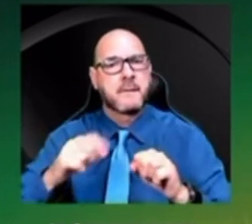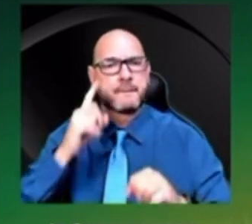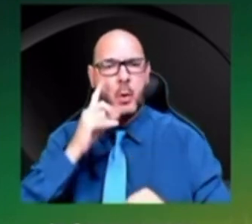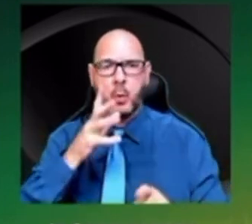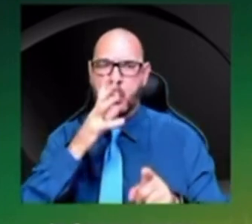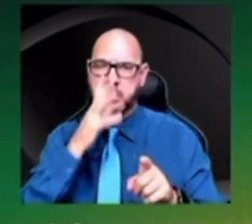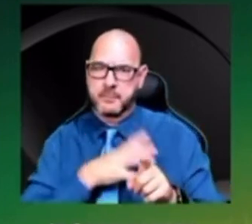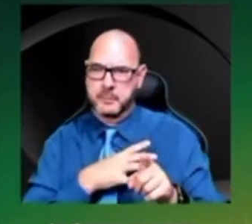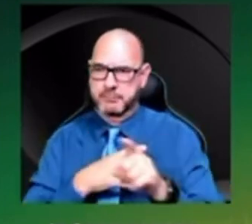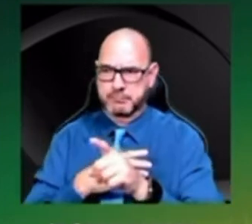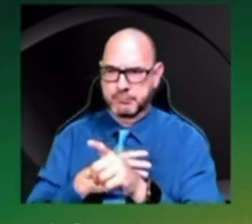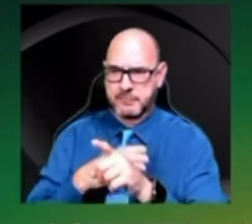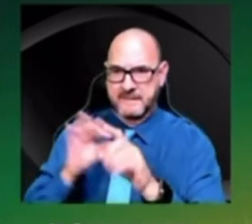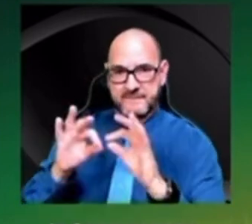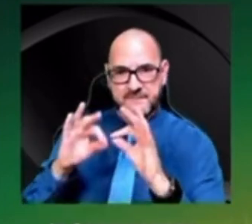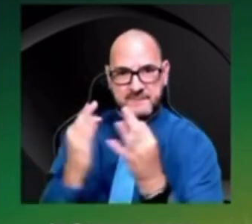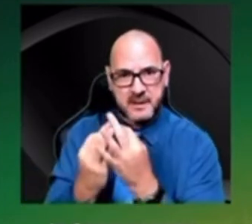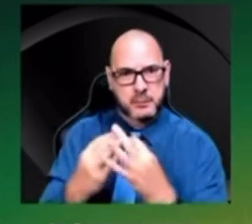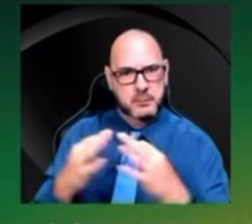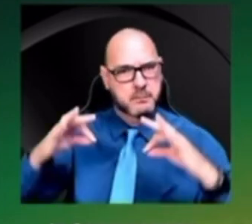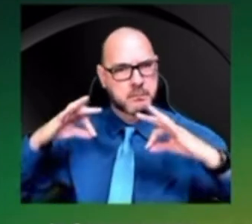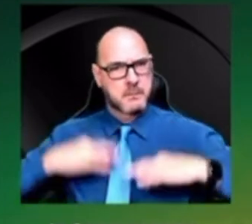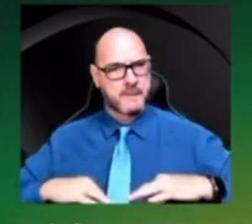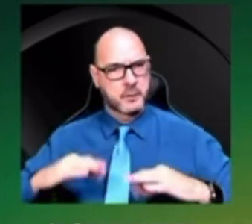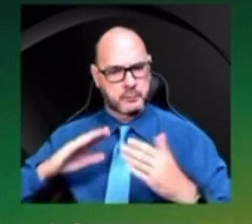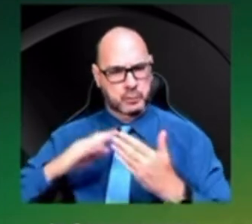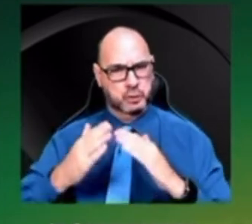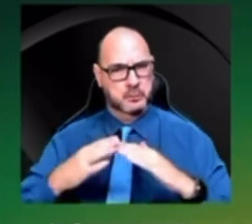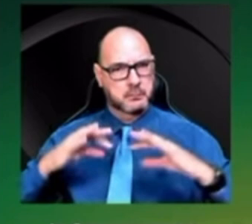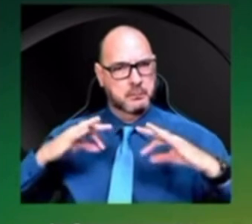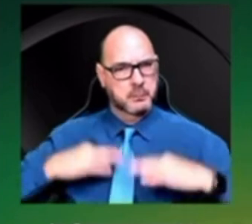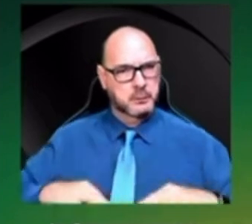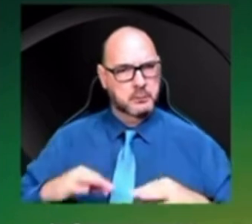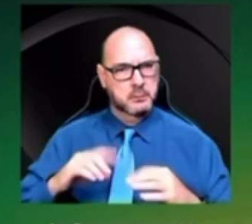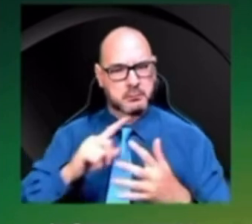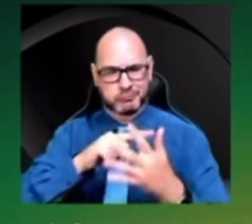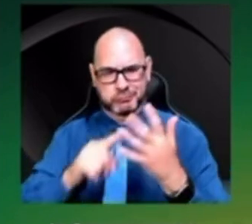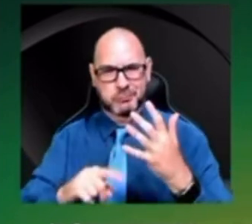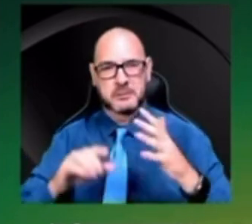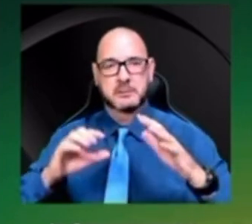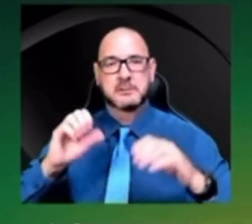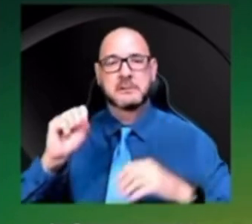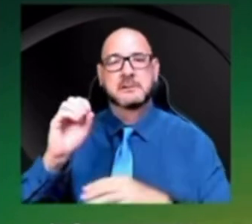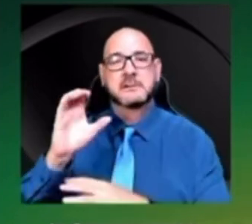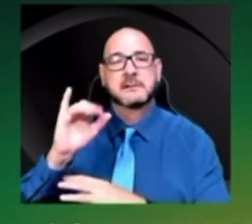benefit, communities benefit, all of society benefits when we do that.